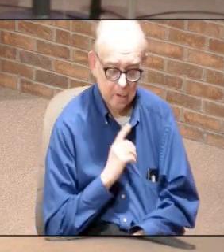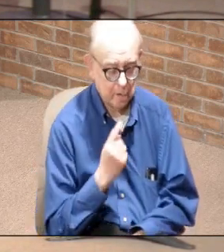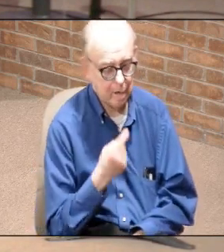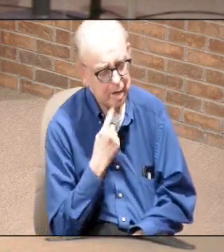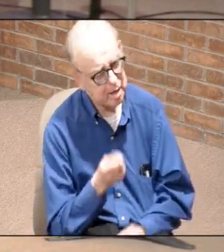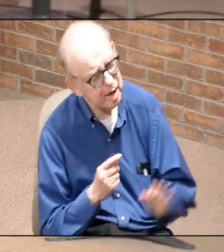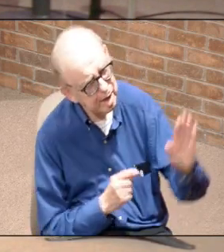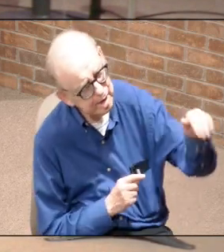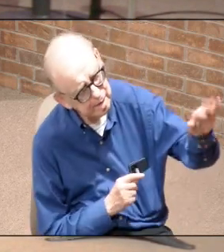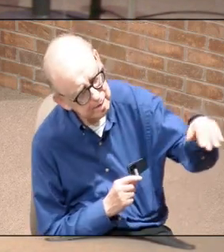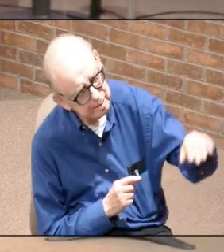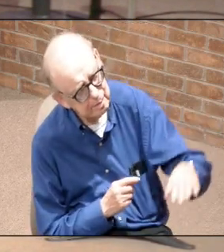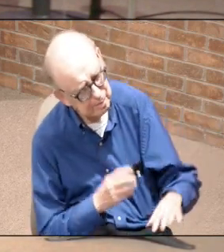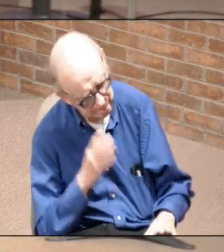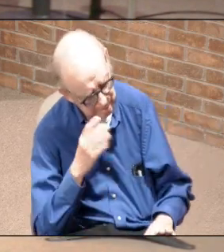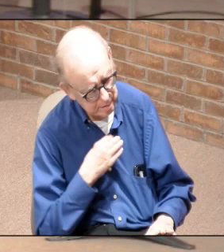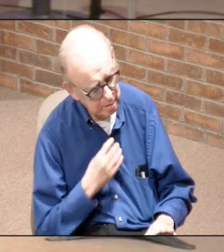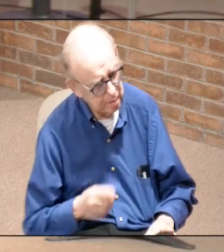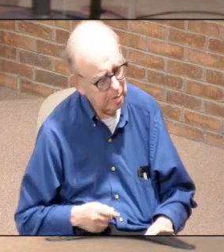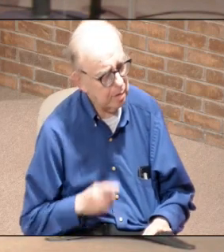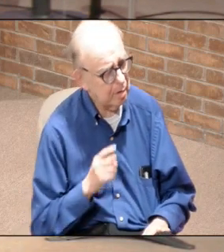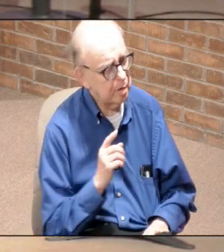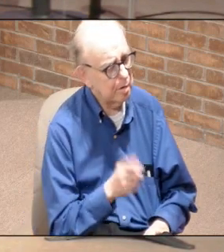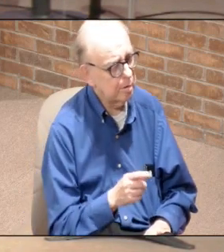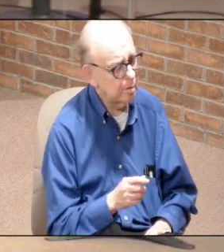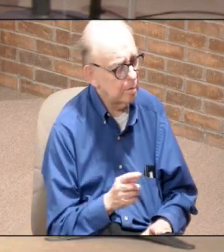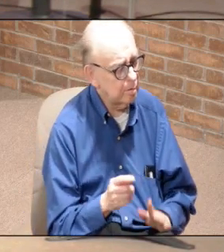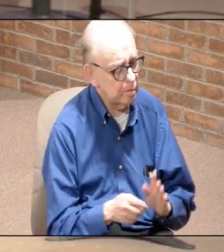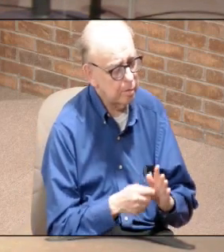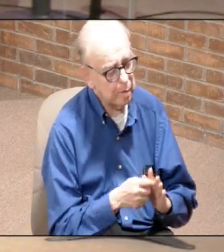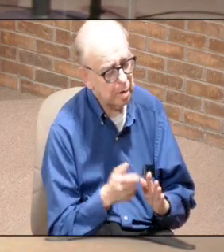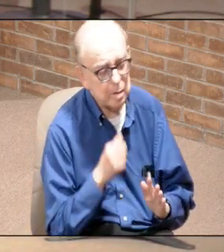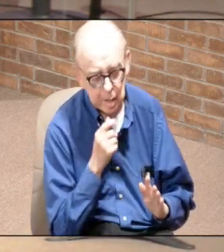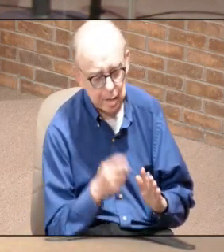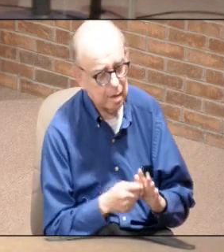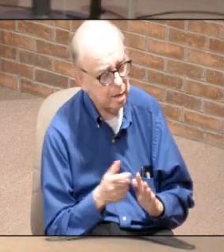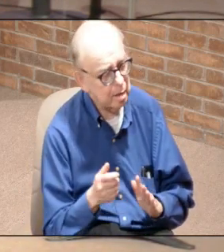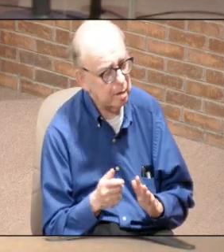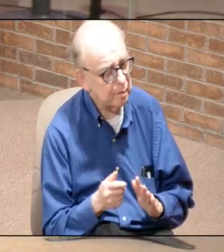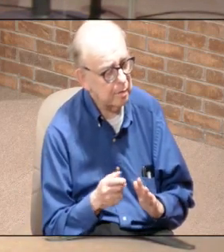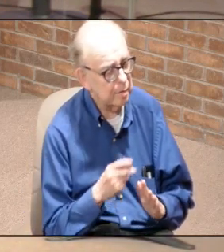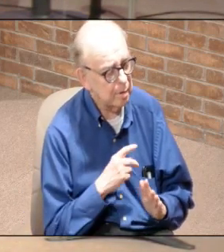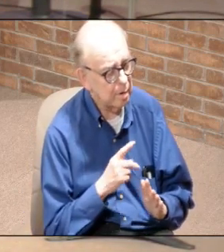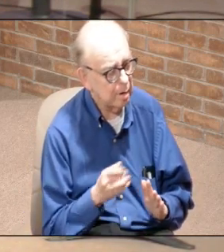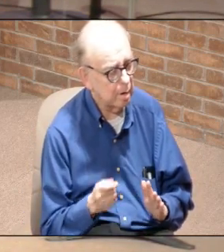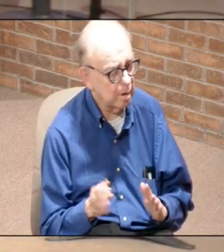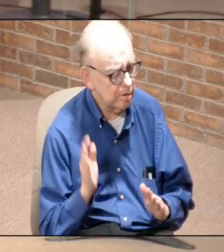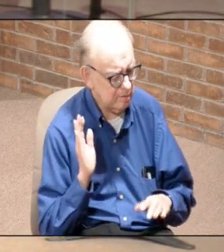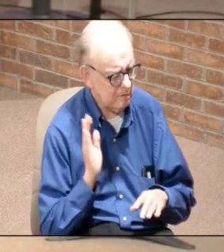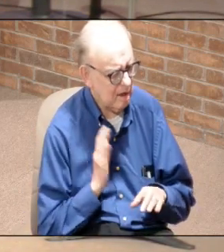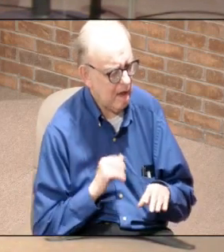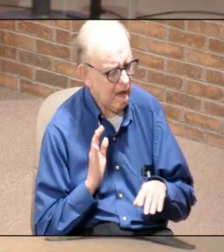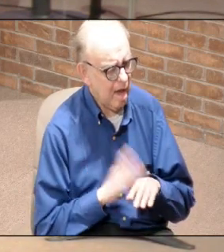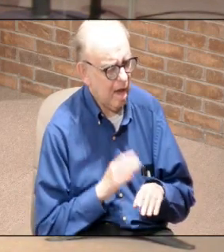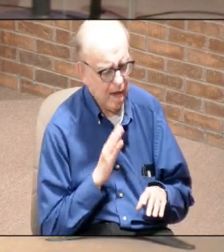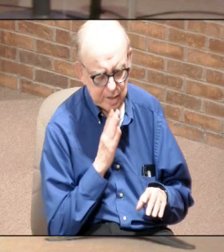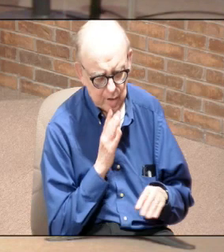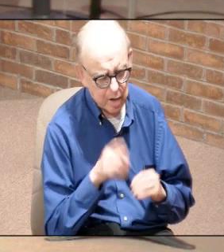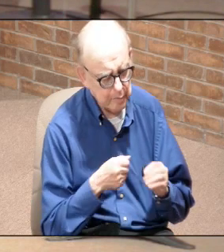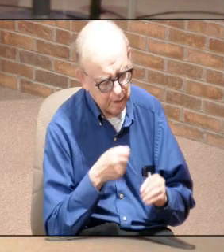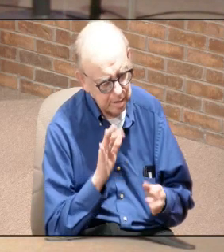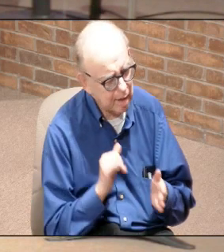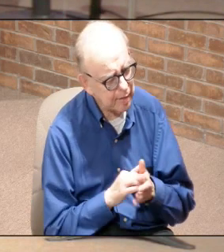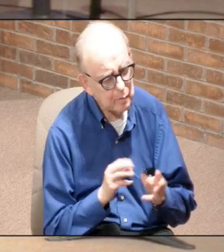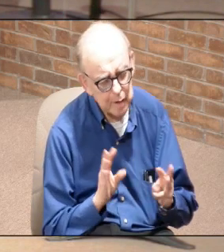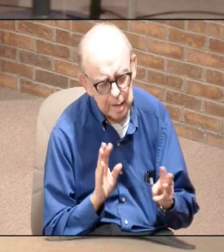and says, hey, you uncircumcised Philistine, how dare you speak about God